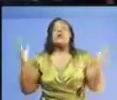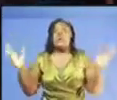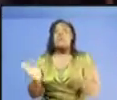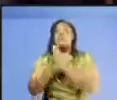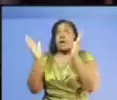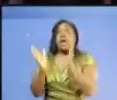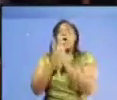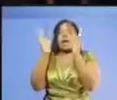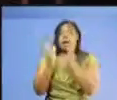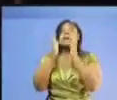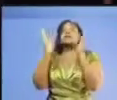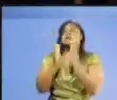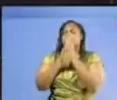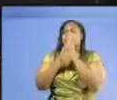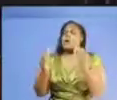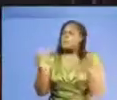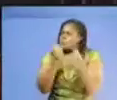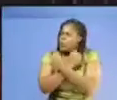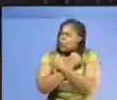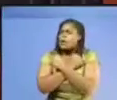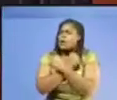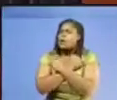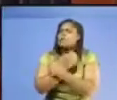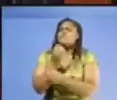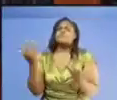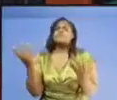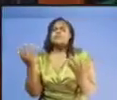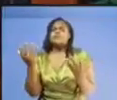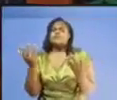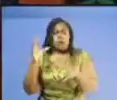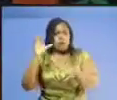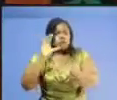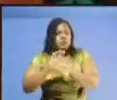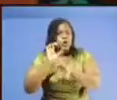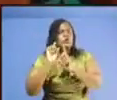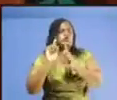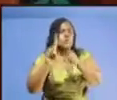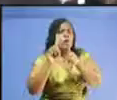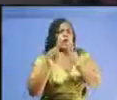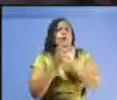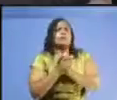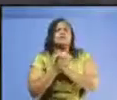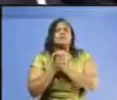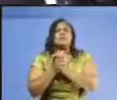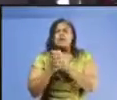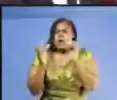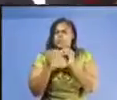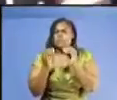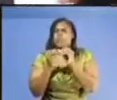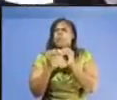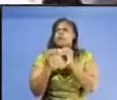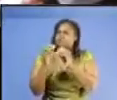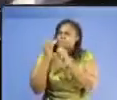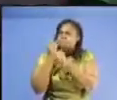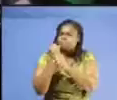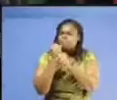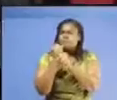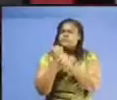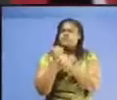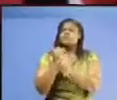praising, more loving, more church attending, more committed,